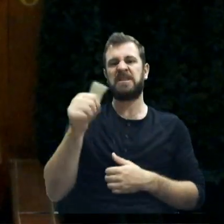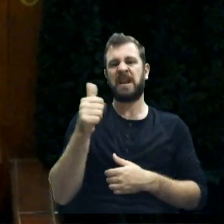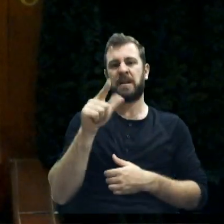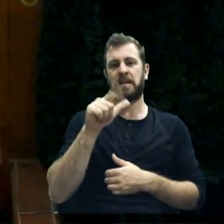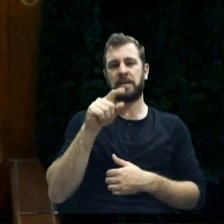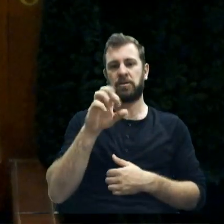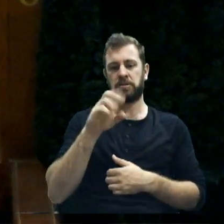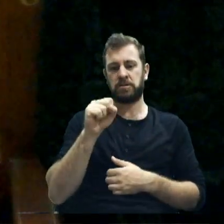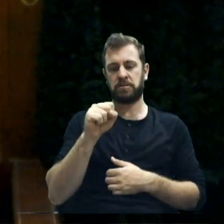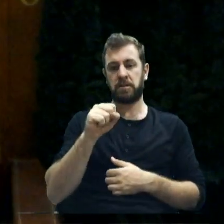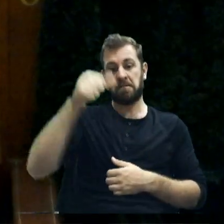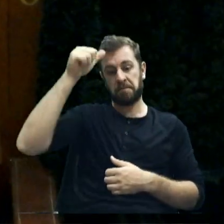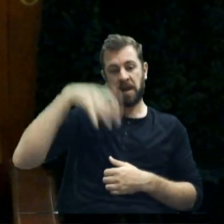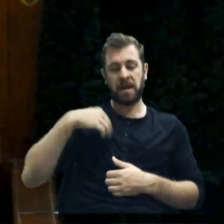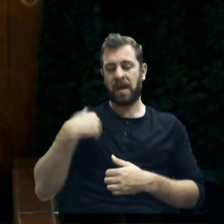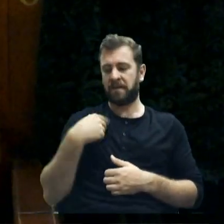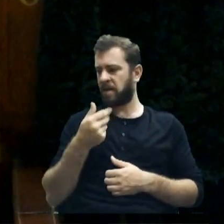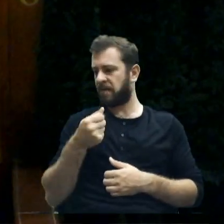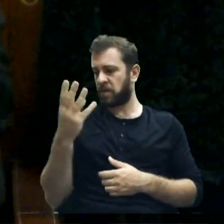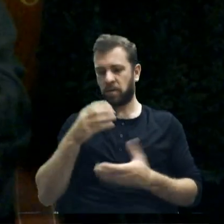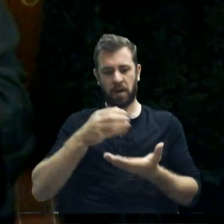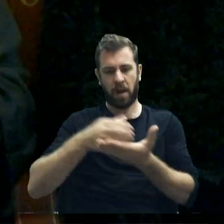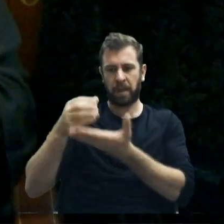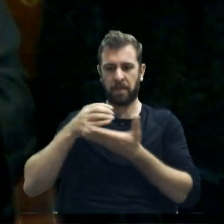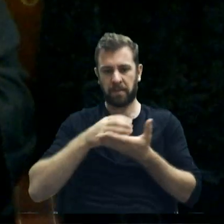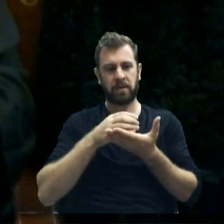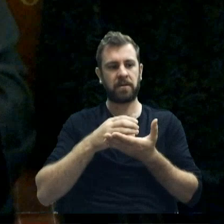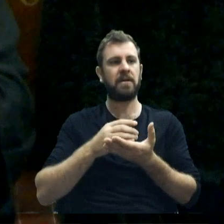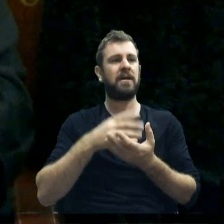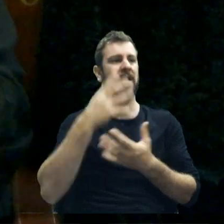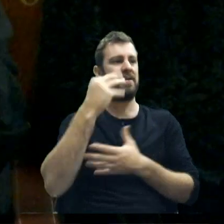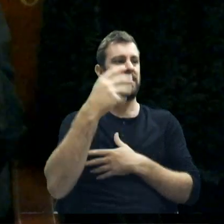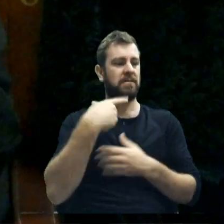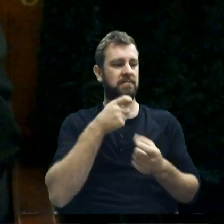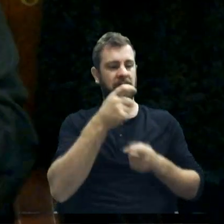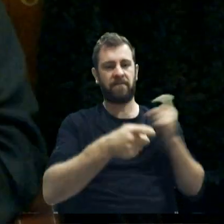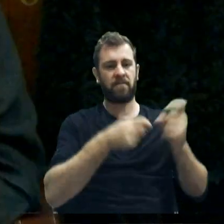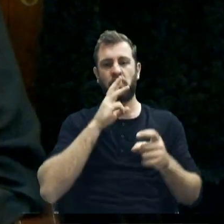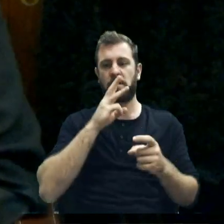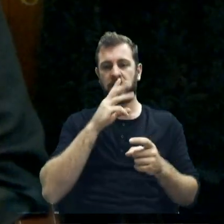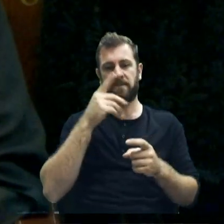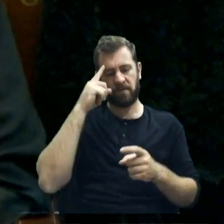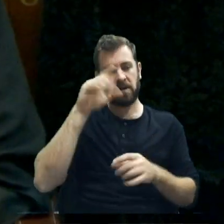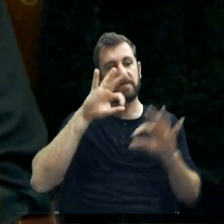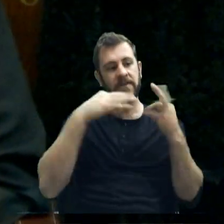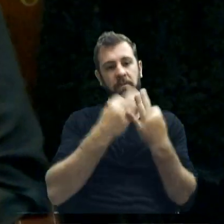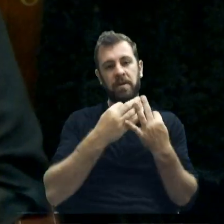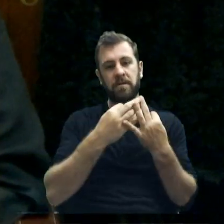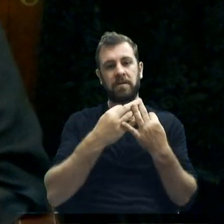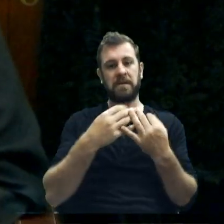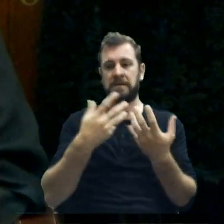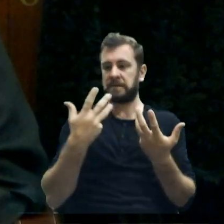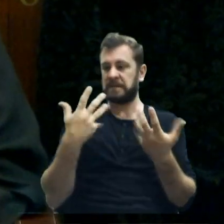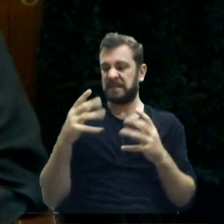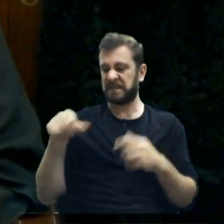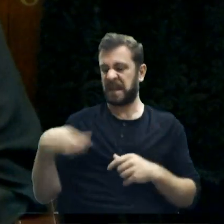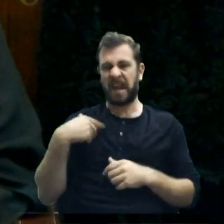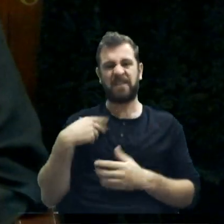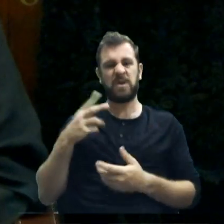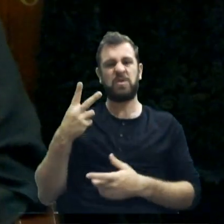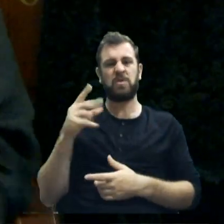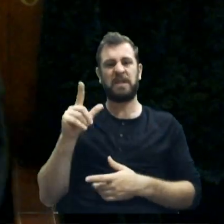has a certain amount of cups, and he's out there giving water to his family. And all he has is 2 liters. 2 liters goes by very